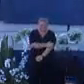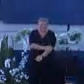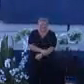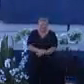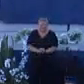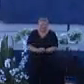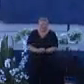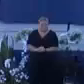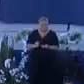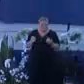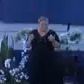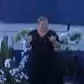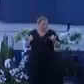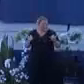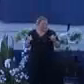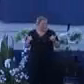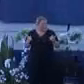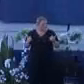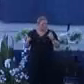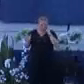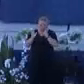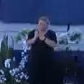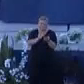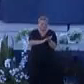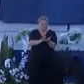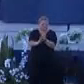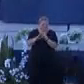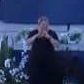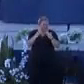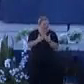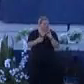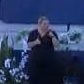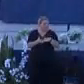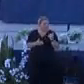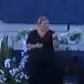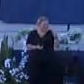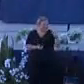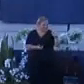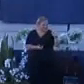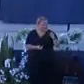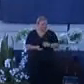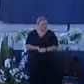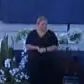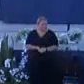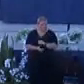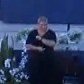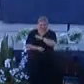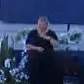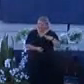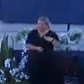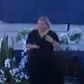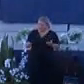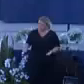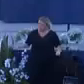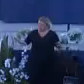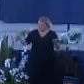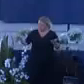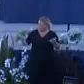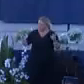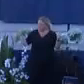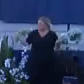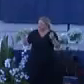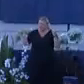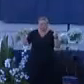It is now time to recognize the achievement for the class of 2019. The staff of Chiawana wants to